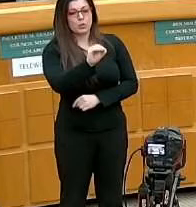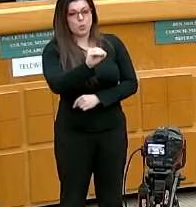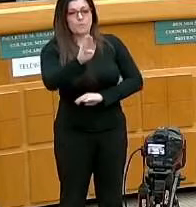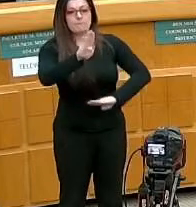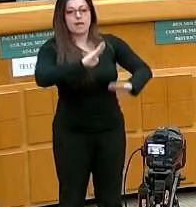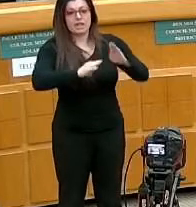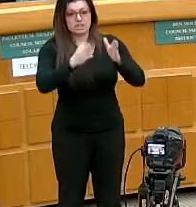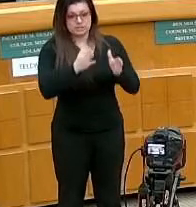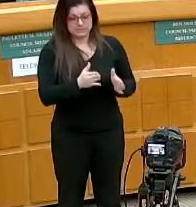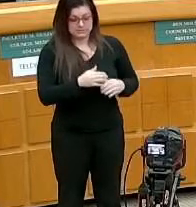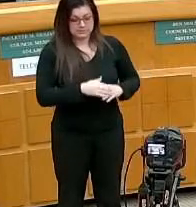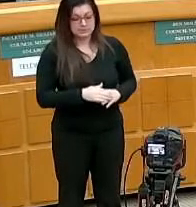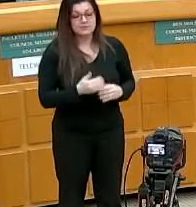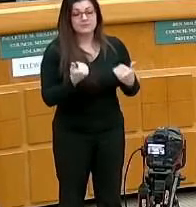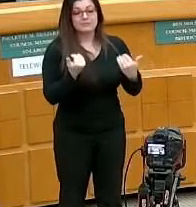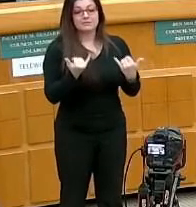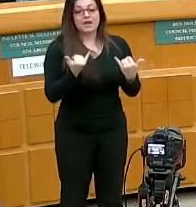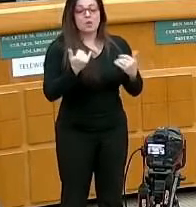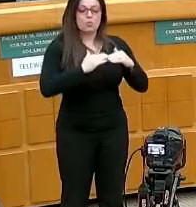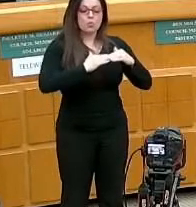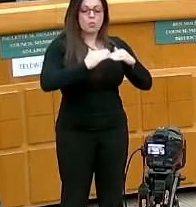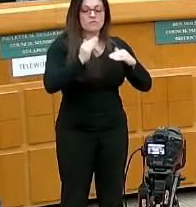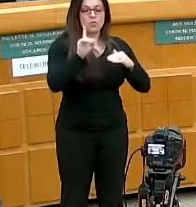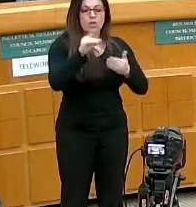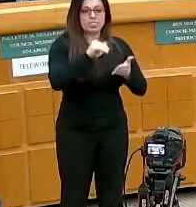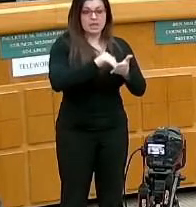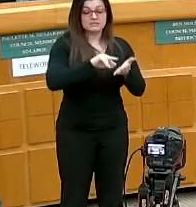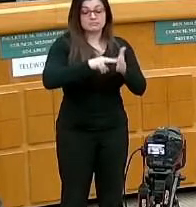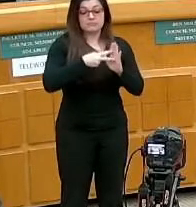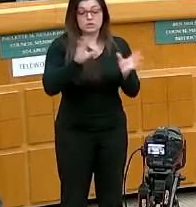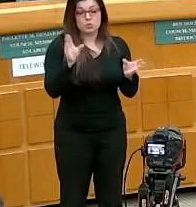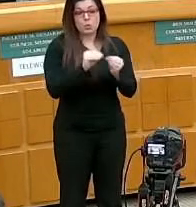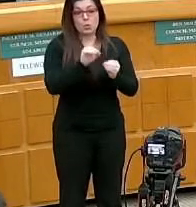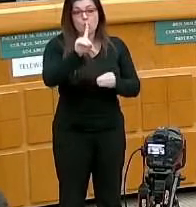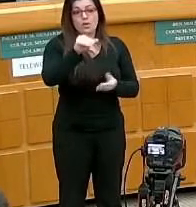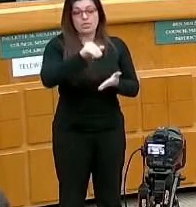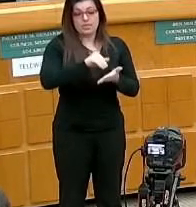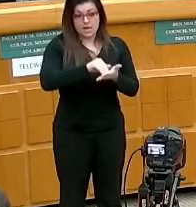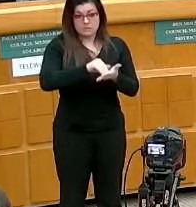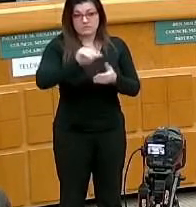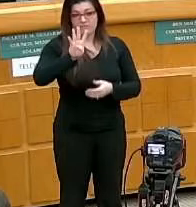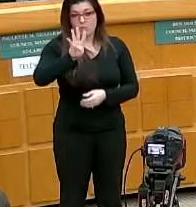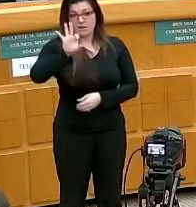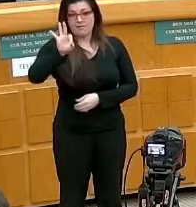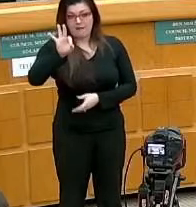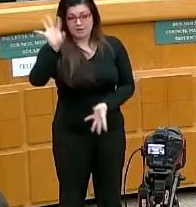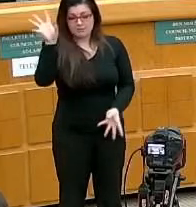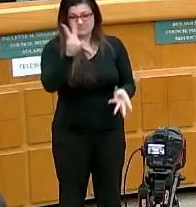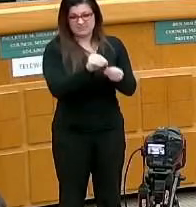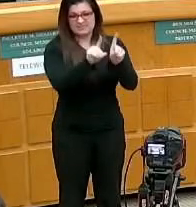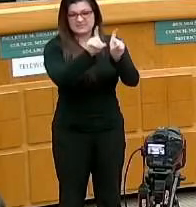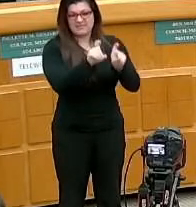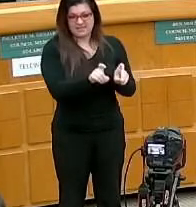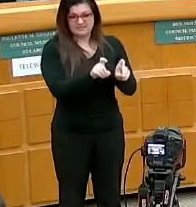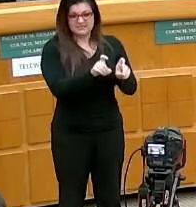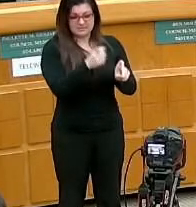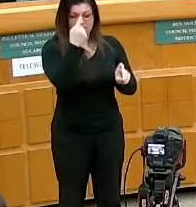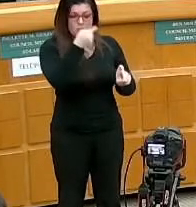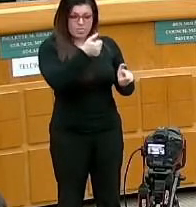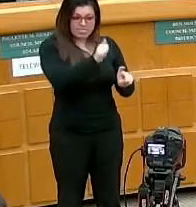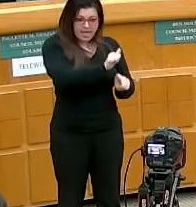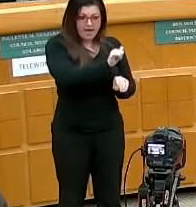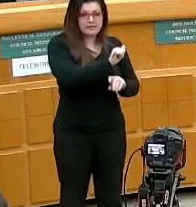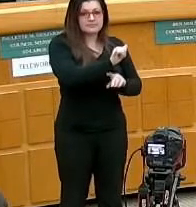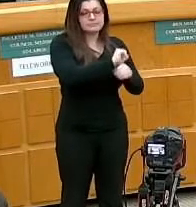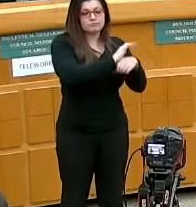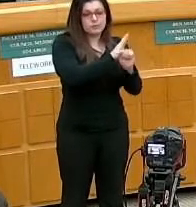1,000 mark now, so we're at 1,049 total tests conducted. That includes